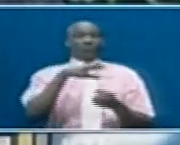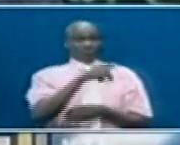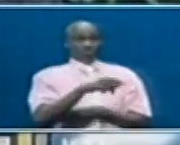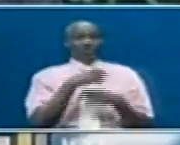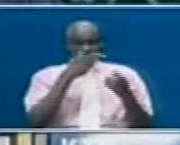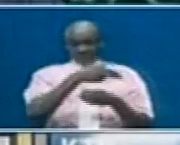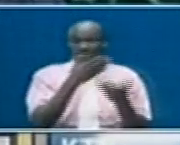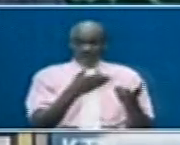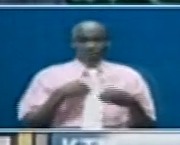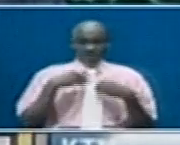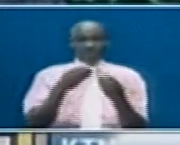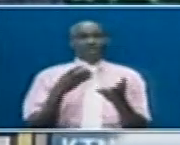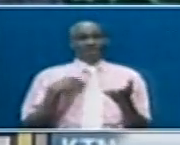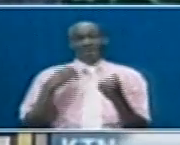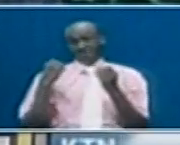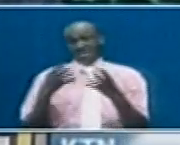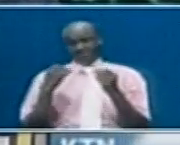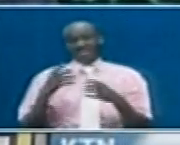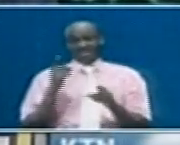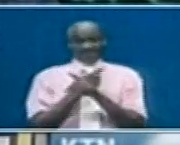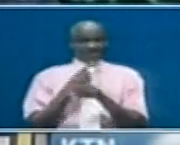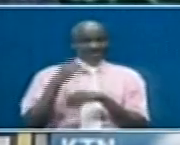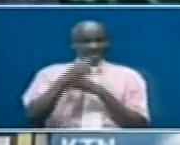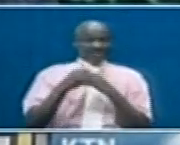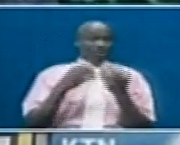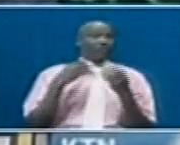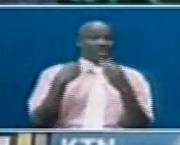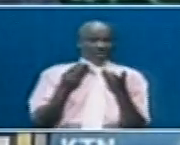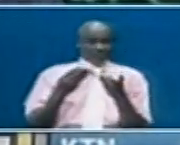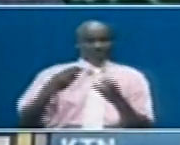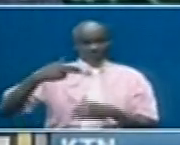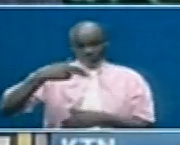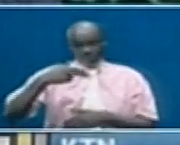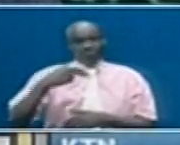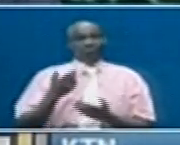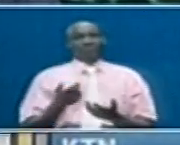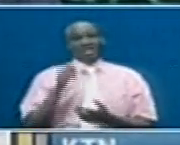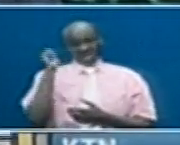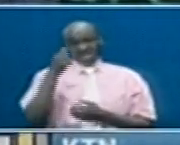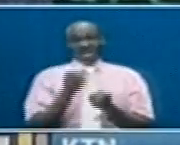We equally supply, a number of organizations in the country, Kenya Ferry.